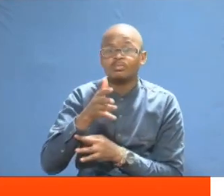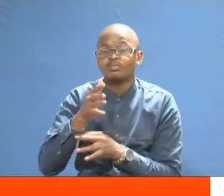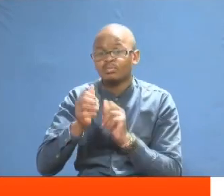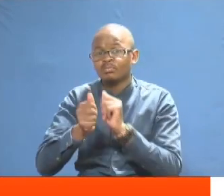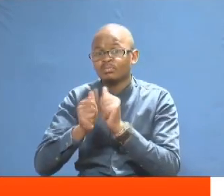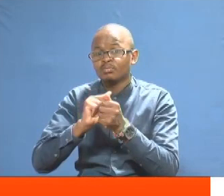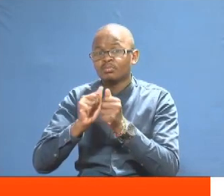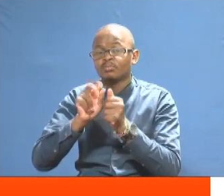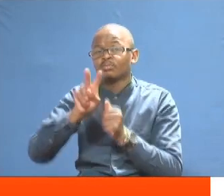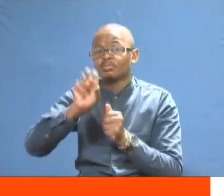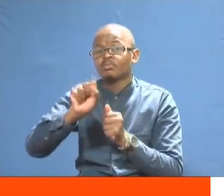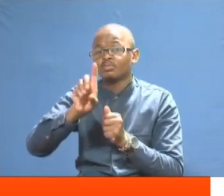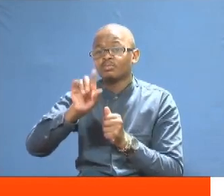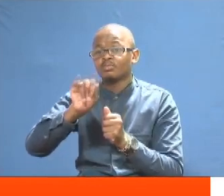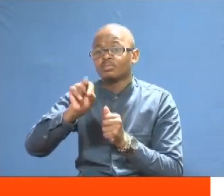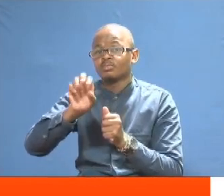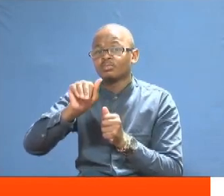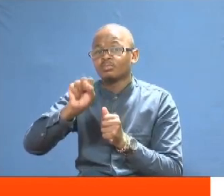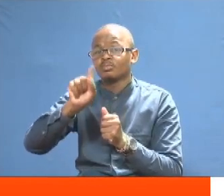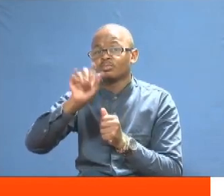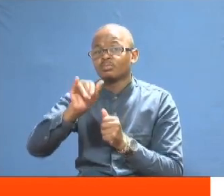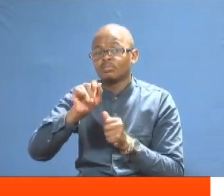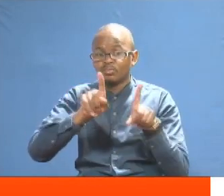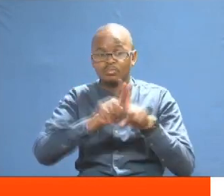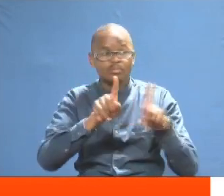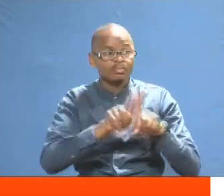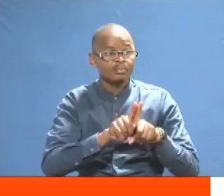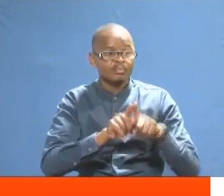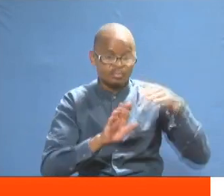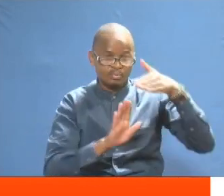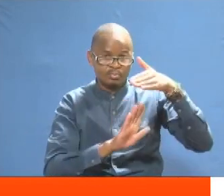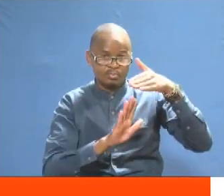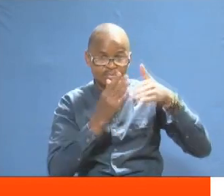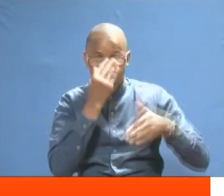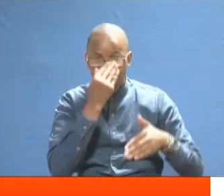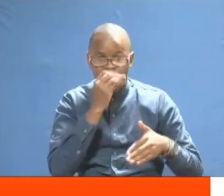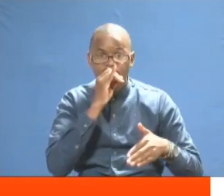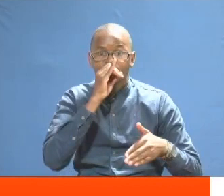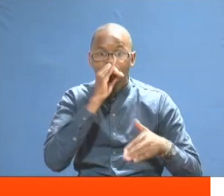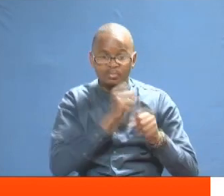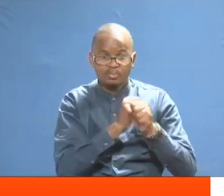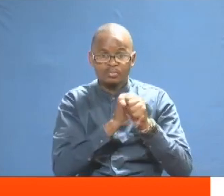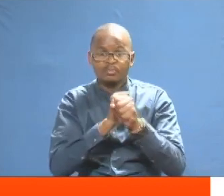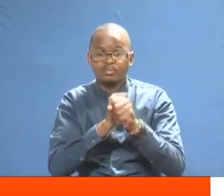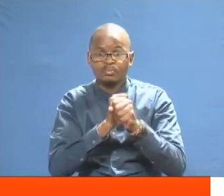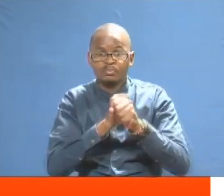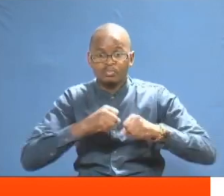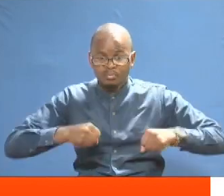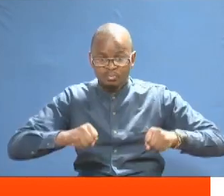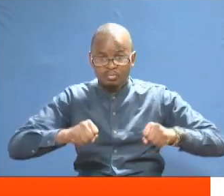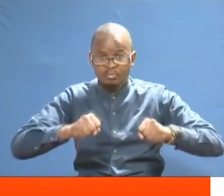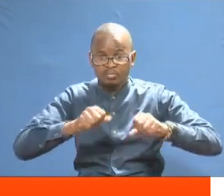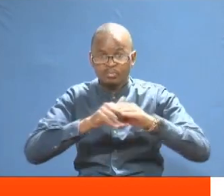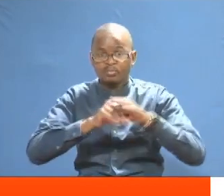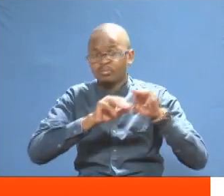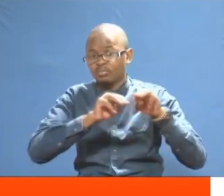of hustlers versus dynasties. Kenyans have said, even as Deputy President William Ruto is donating wheelbarrows in